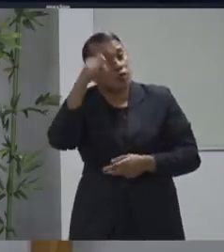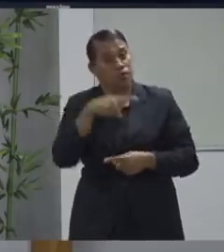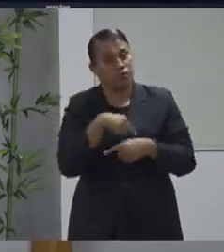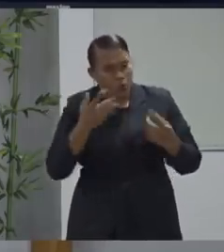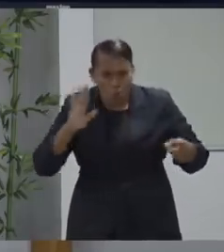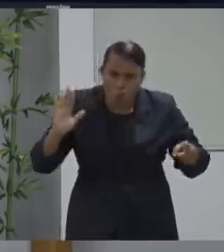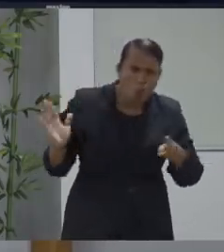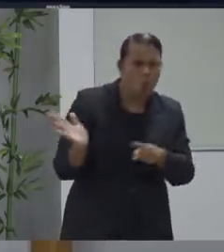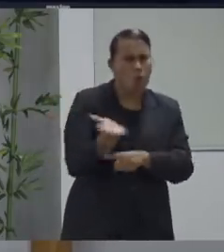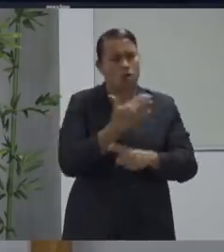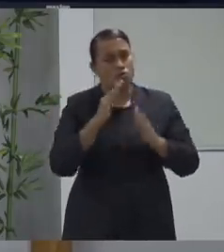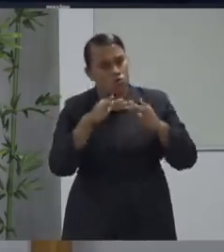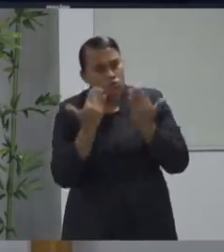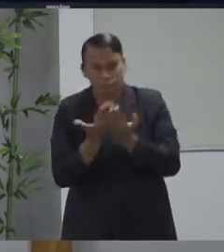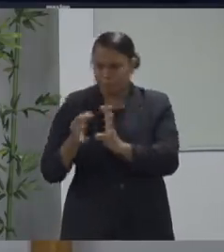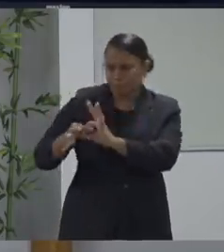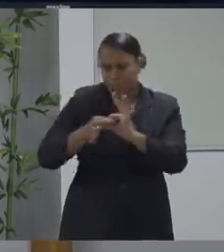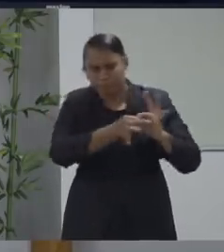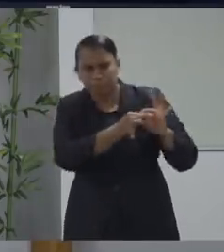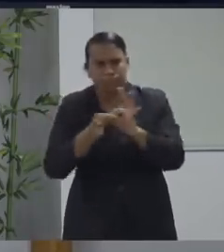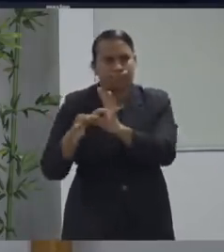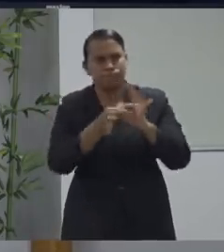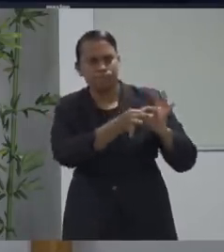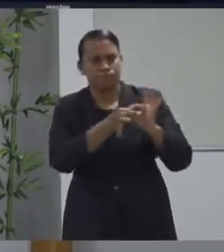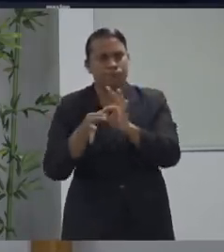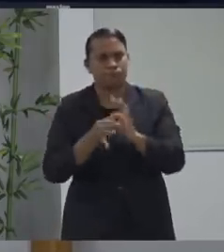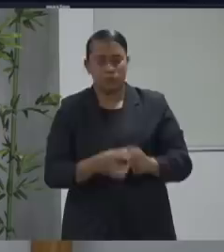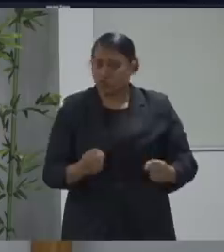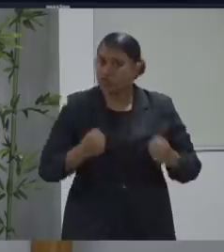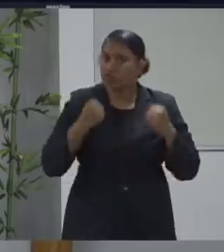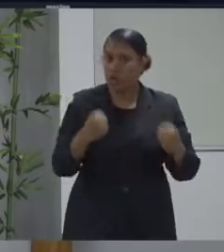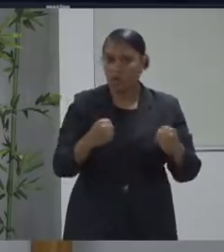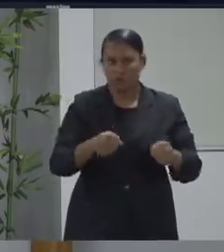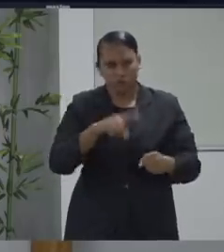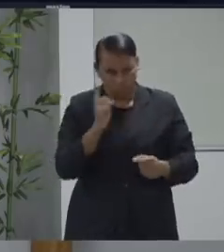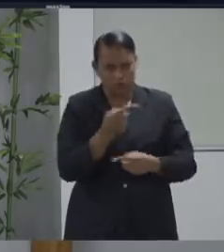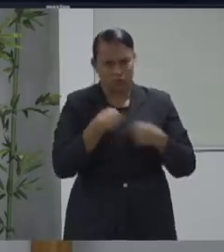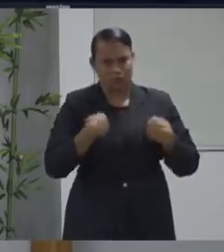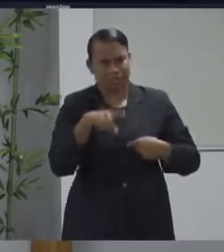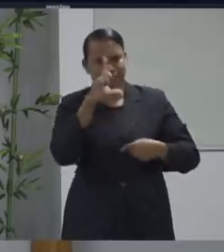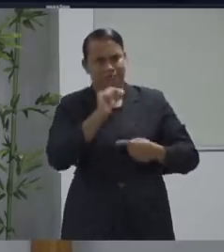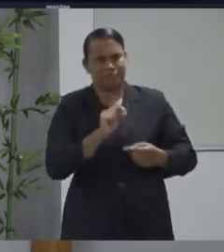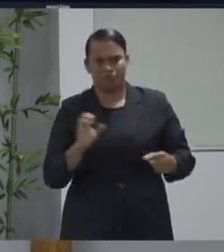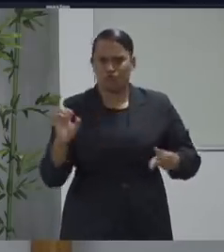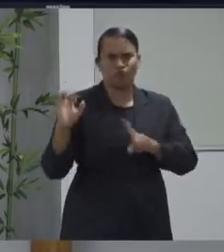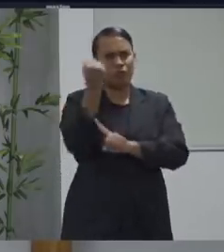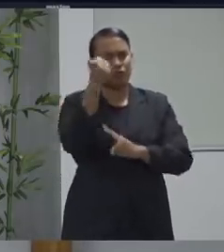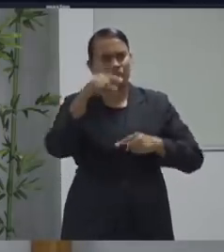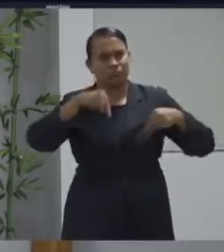together in solidarity to defeat this virus, but just not too close.